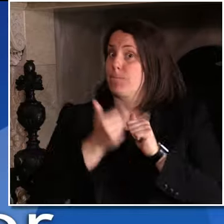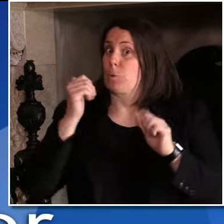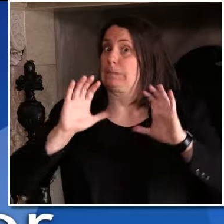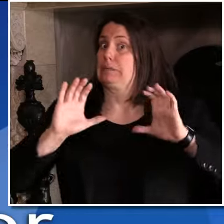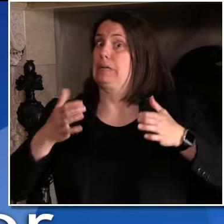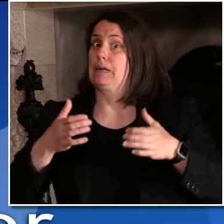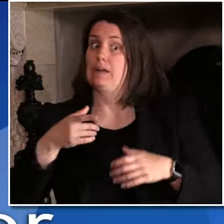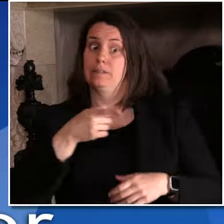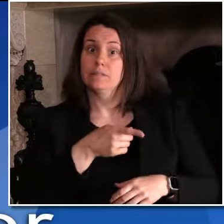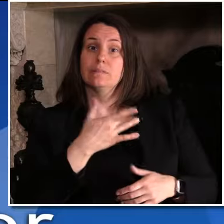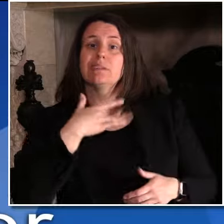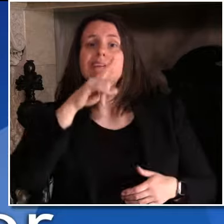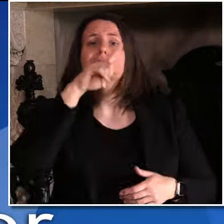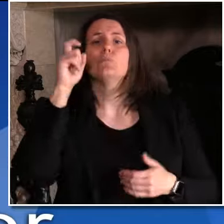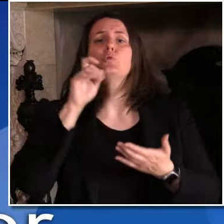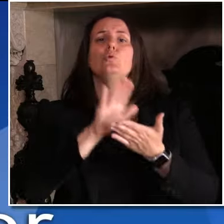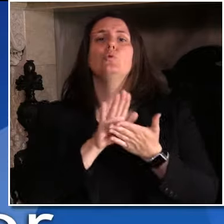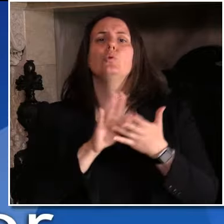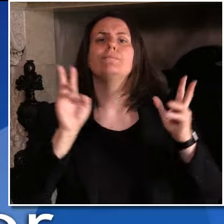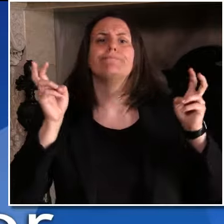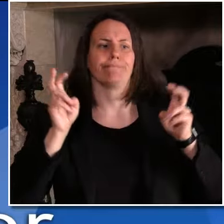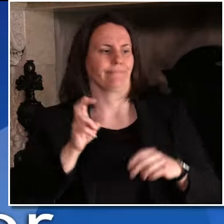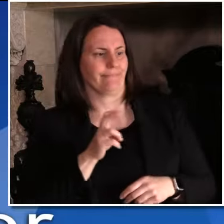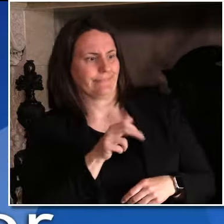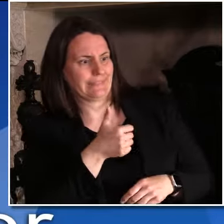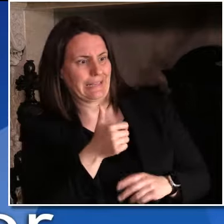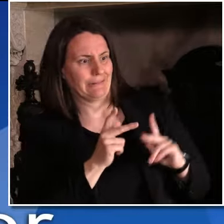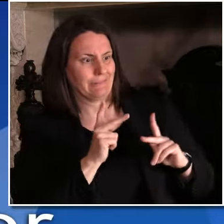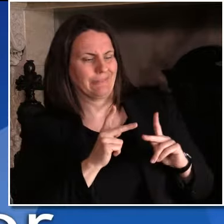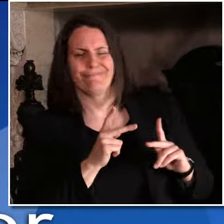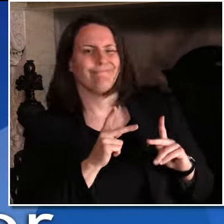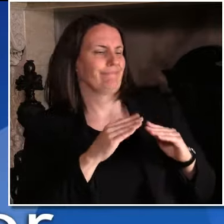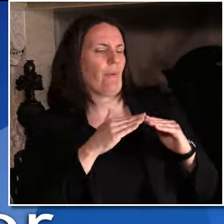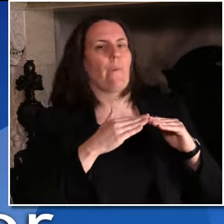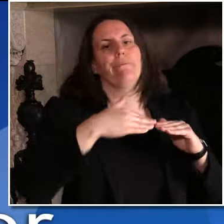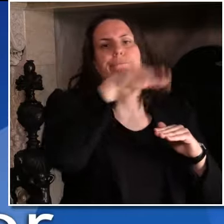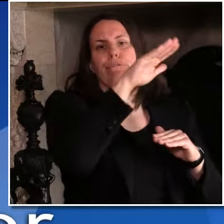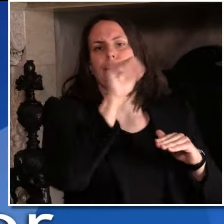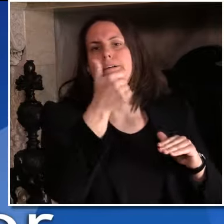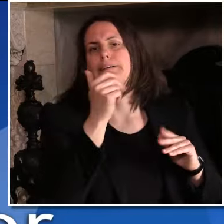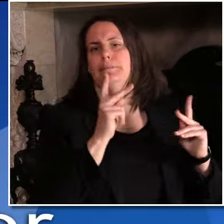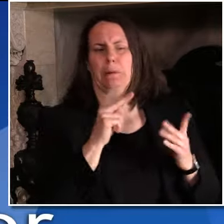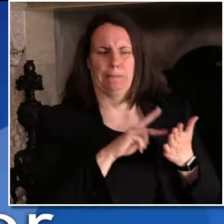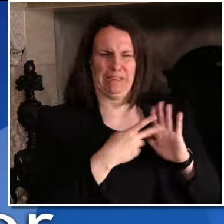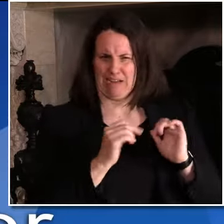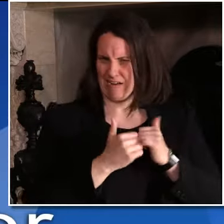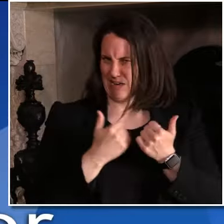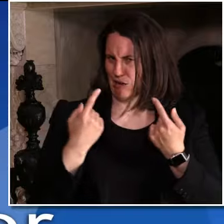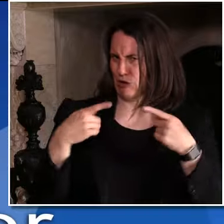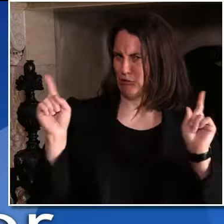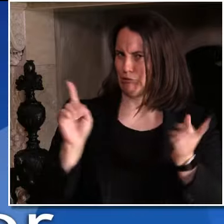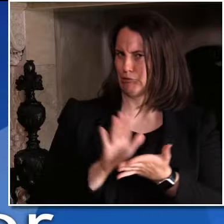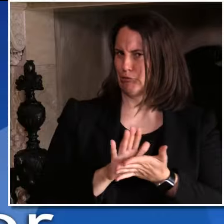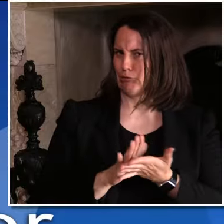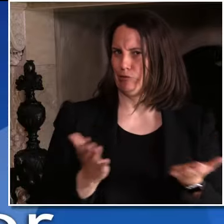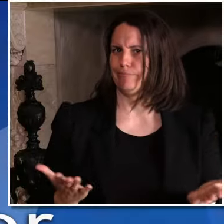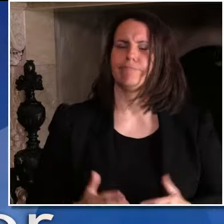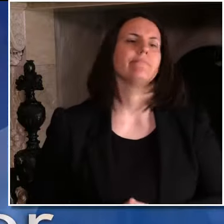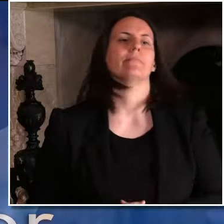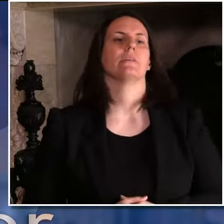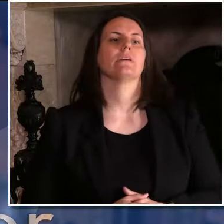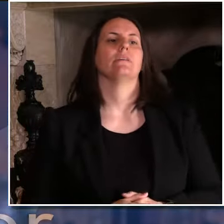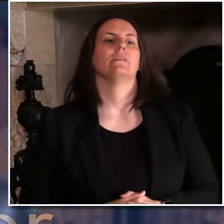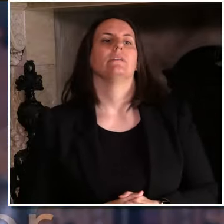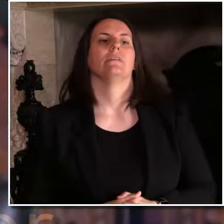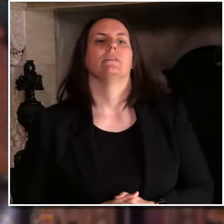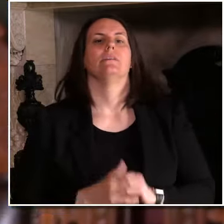would have more kids. So how is that going to work? Sure, I can answer that question for the governor. So in terms